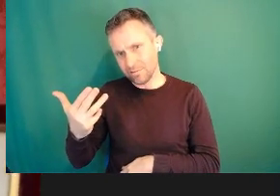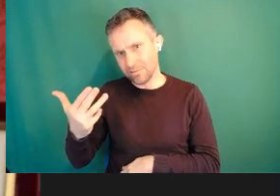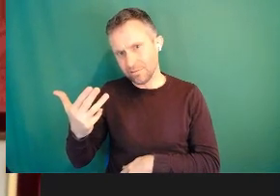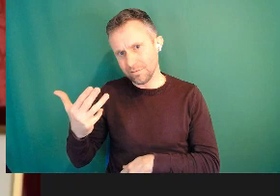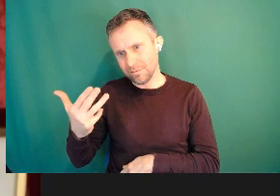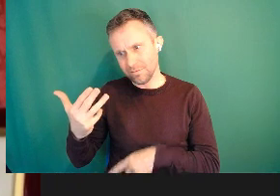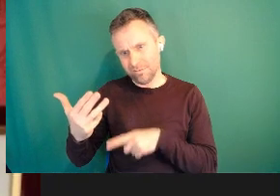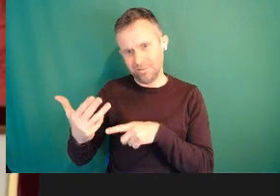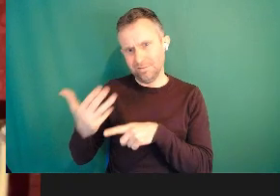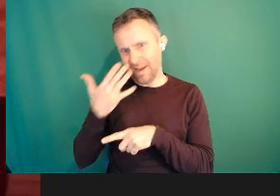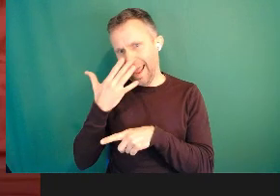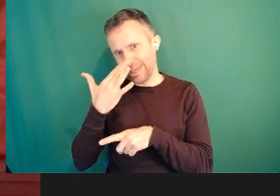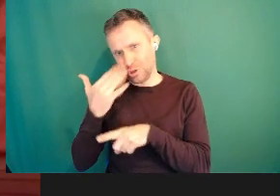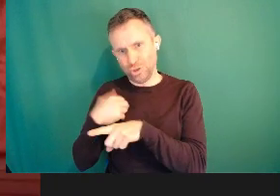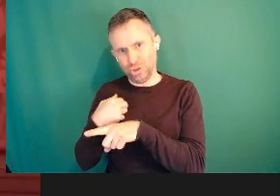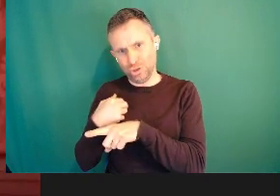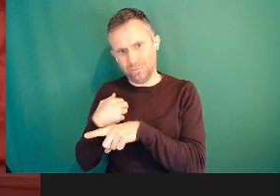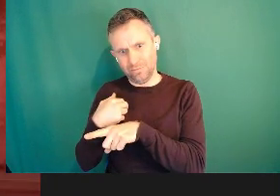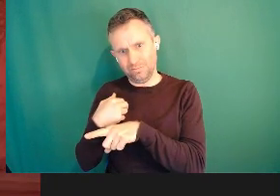to her stepdaughters.